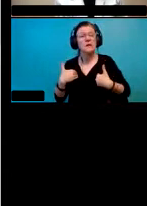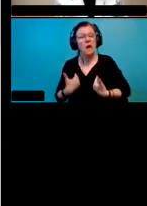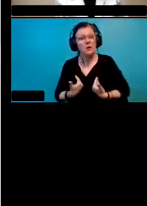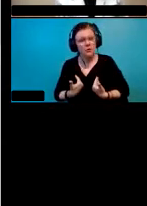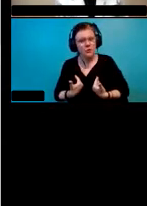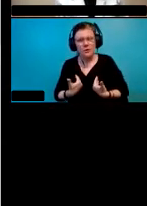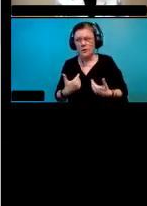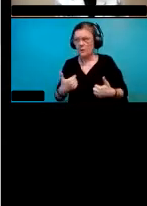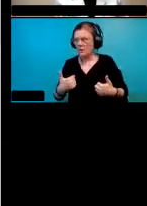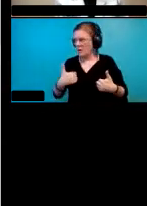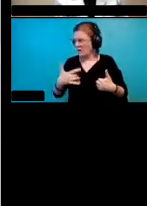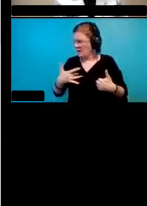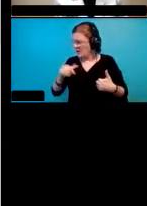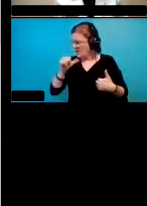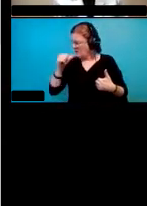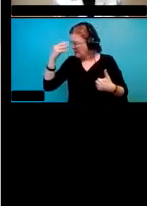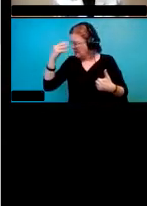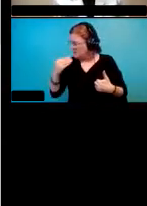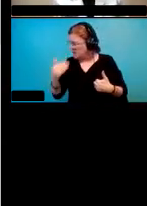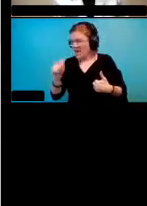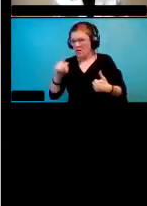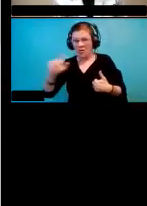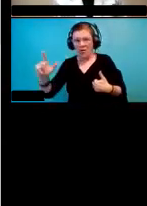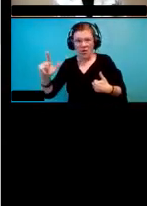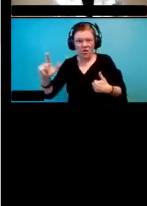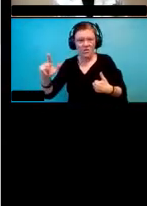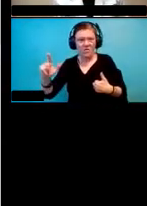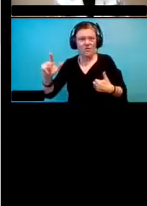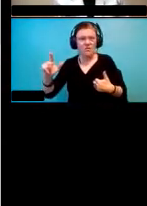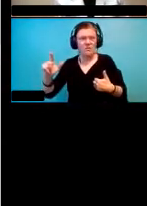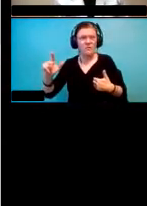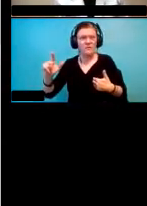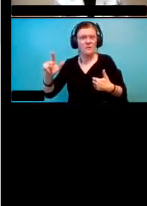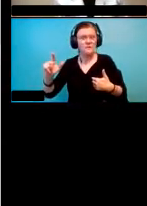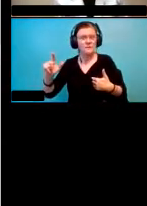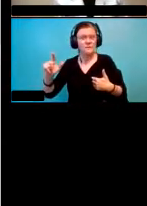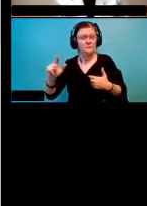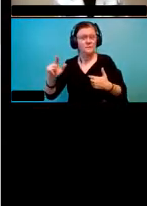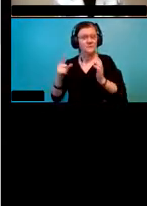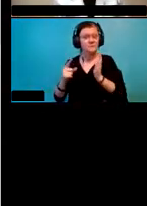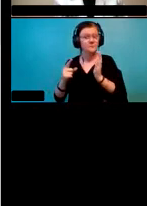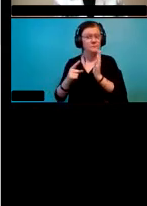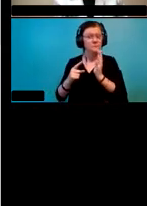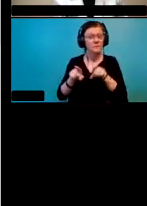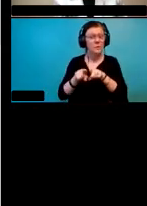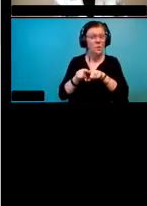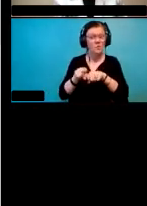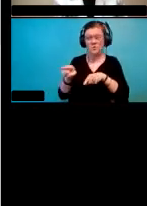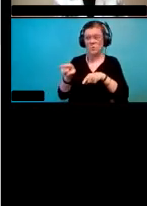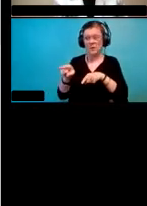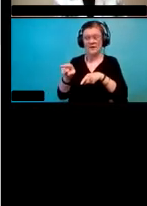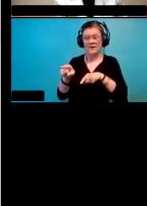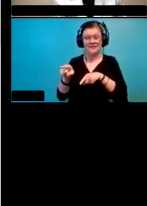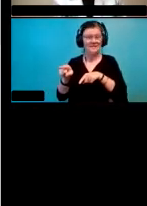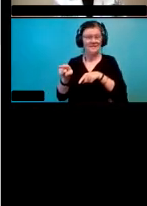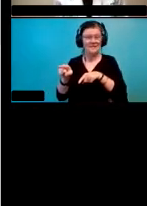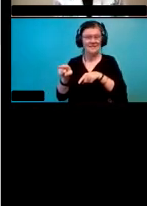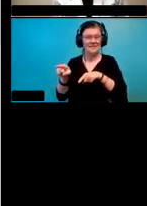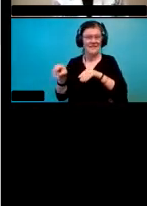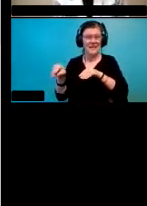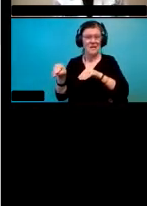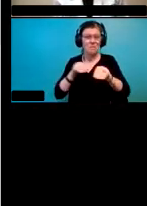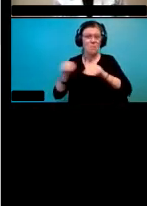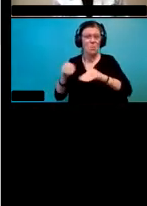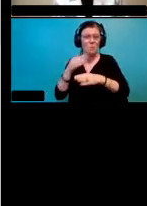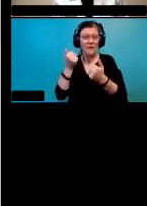they haven't really slept well. And in some cases, I learn that my patients can do things and make movements during the night that they